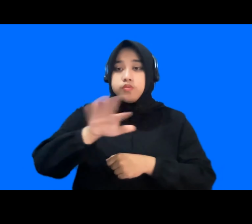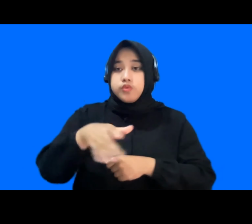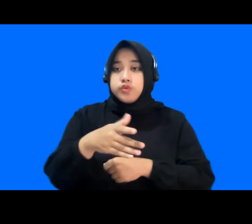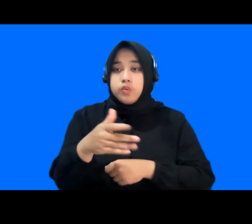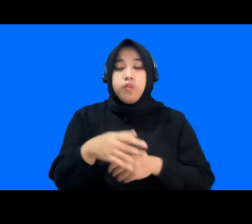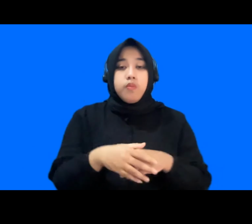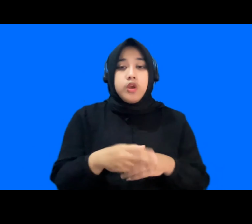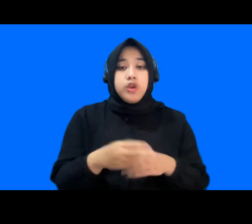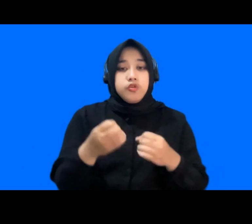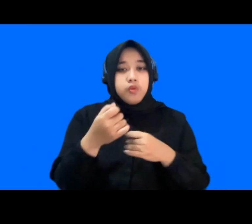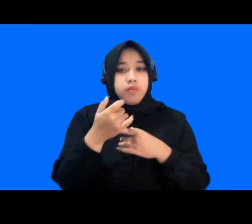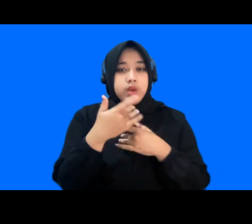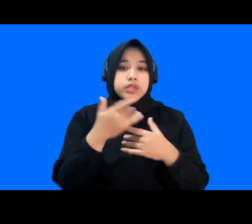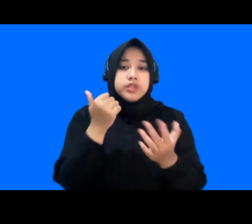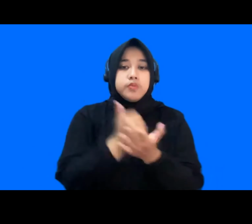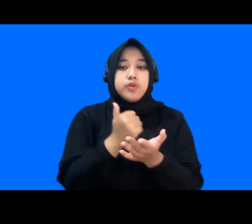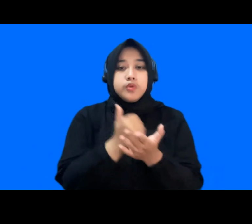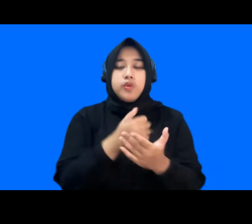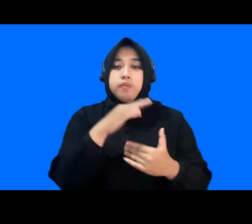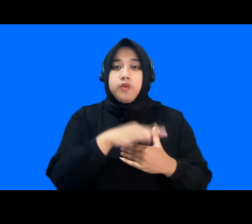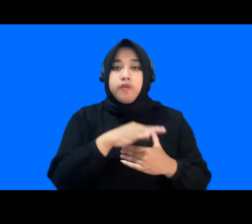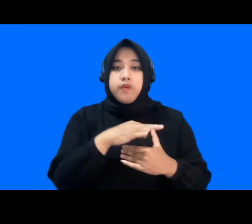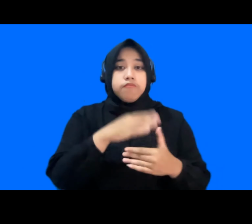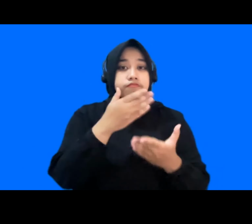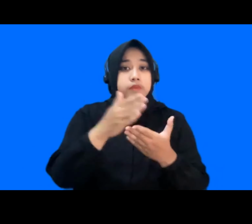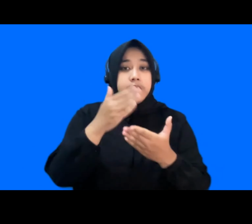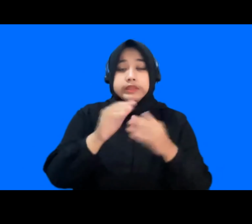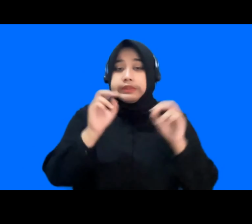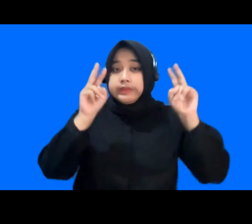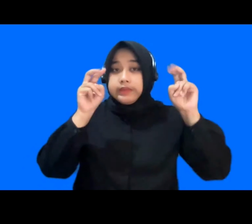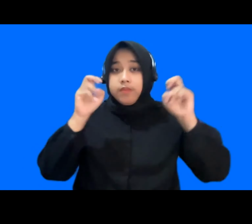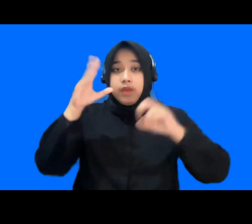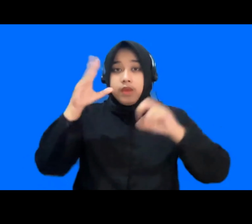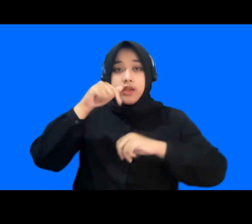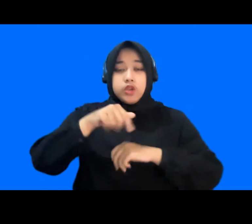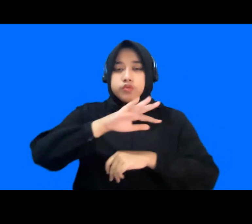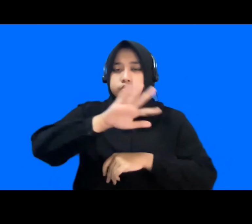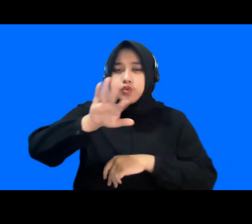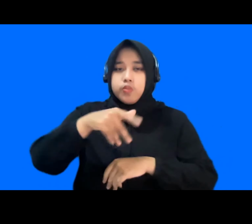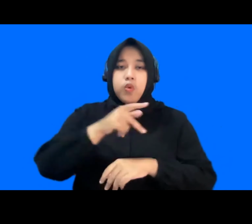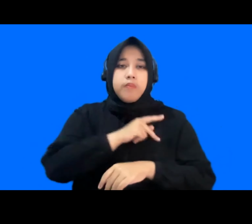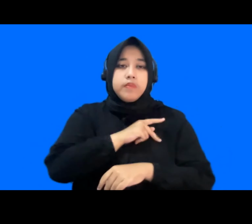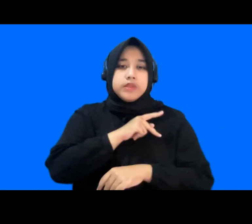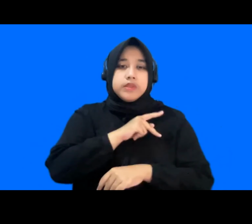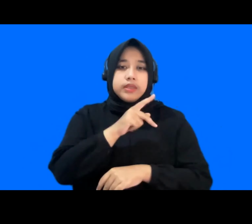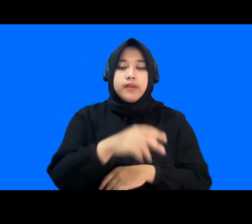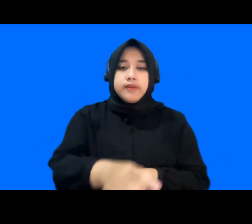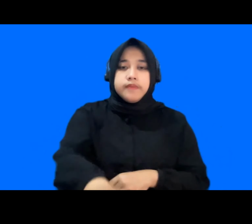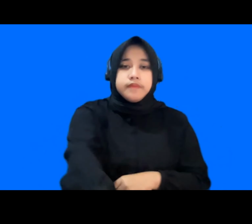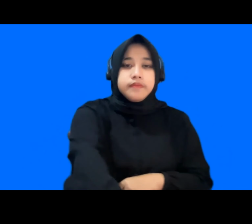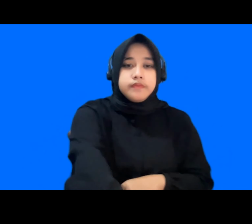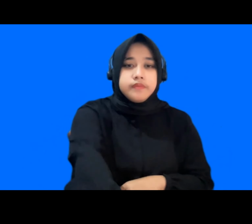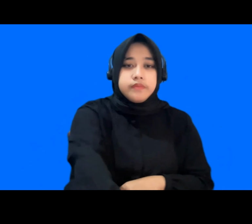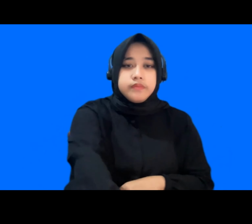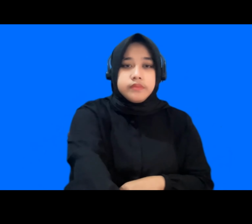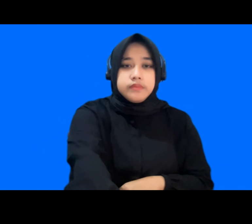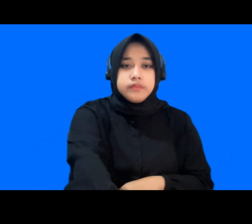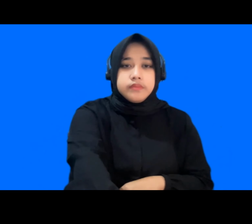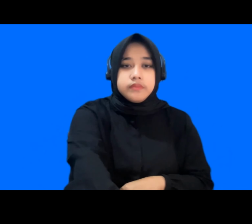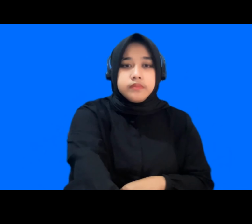we've discussed today, and to all our participants for the time and their discussions and the ideas that are going up on the inspiration